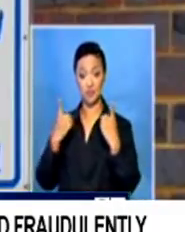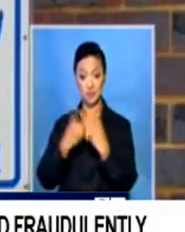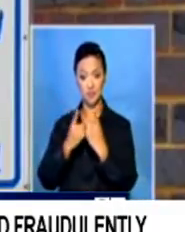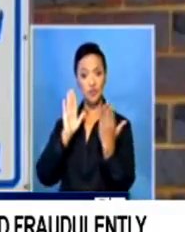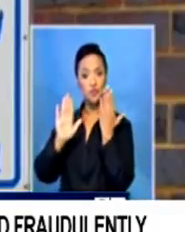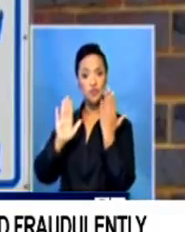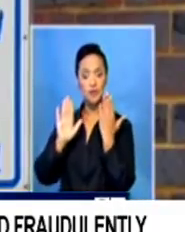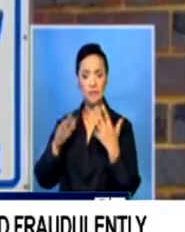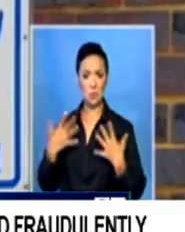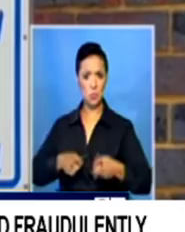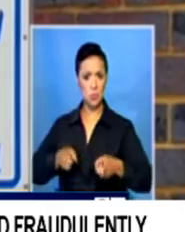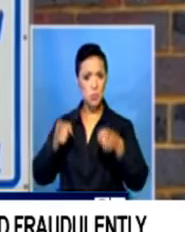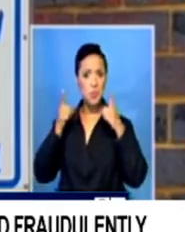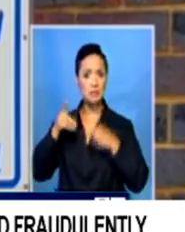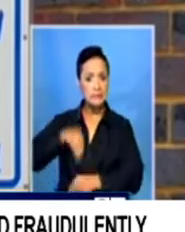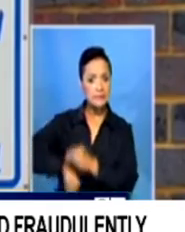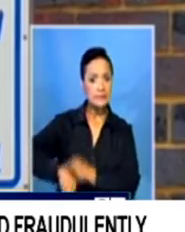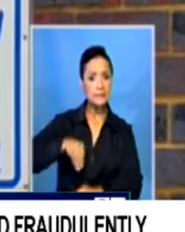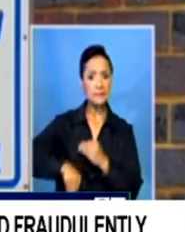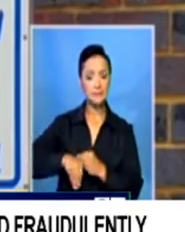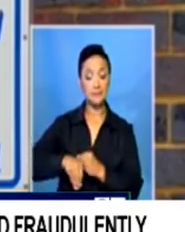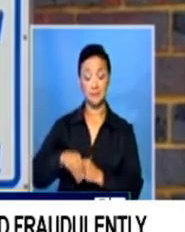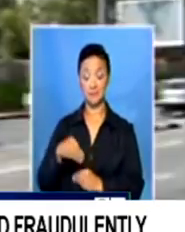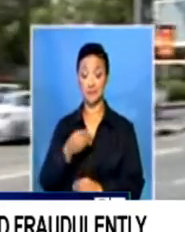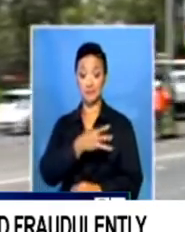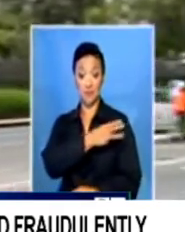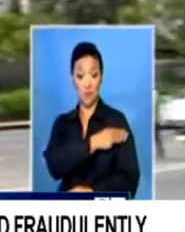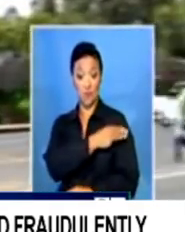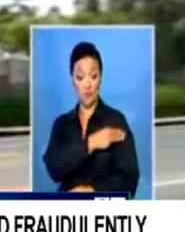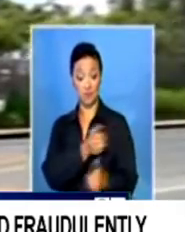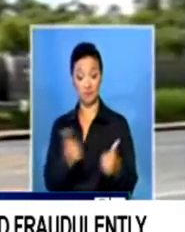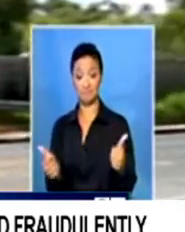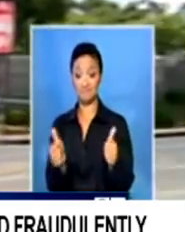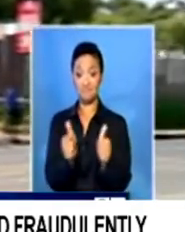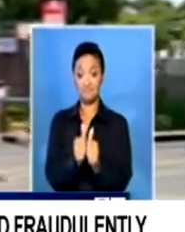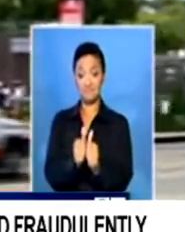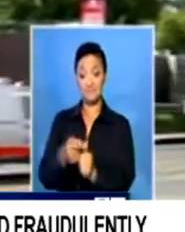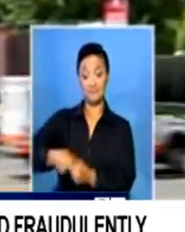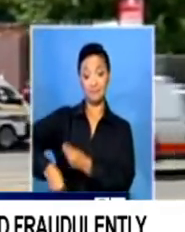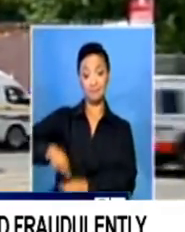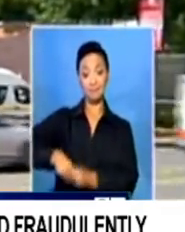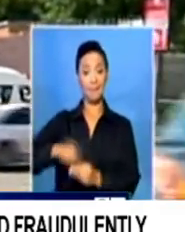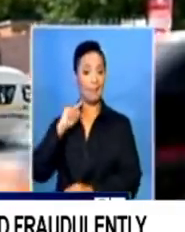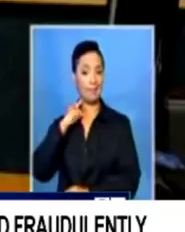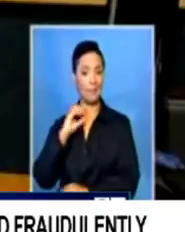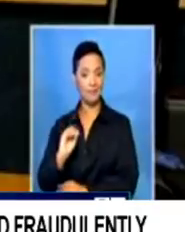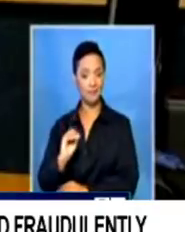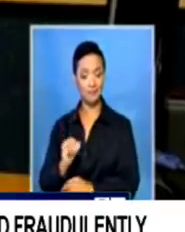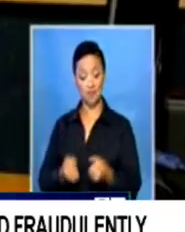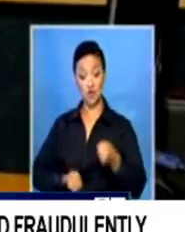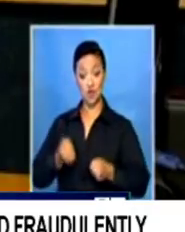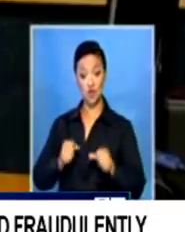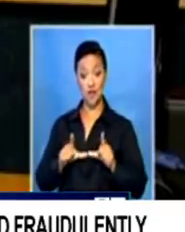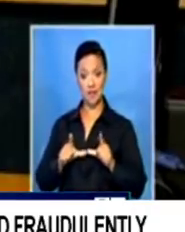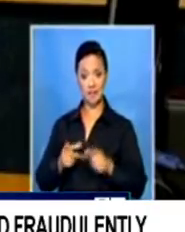has to be different rules in place. You've got to have a driver's license, you've got to be up to date on your fines. So there are lots of things that need to be in place. So, I